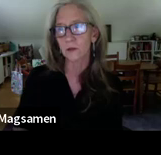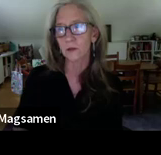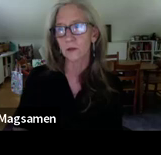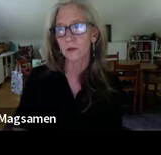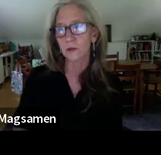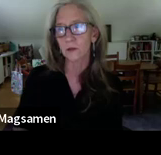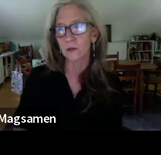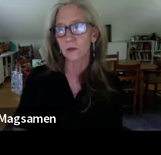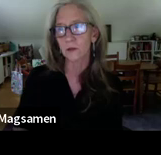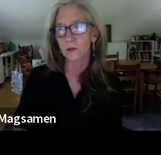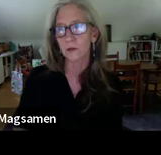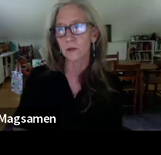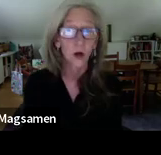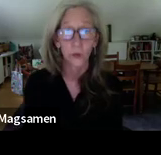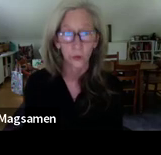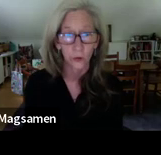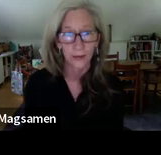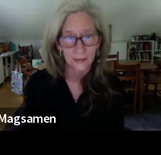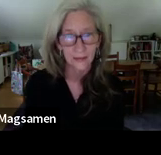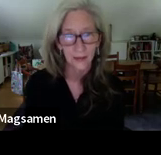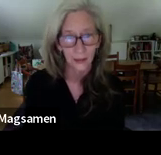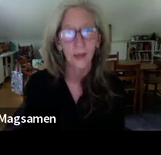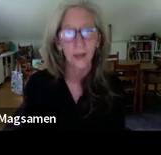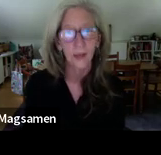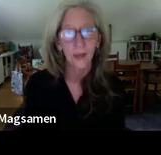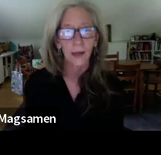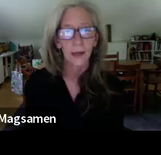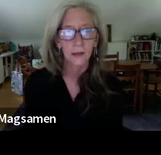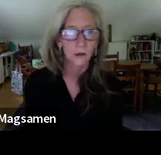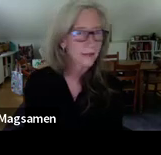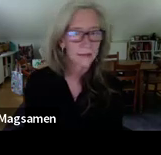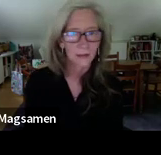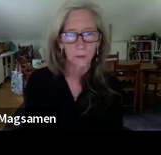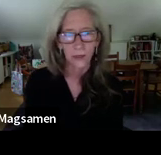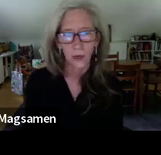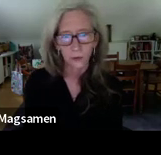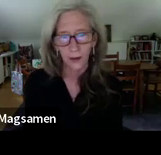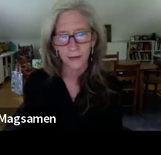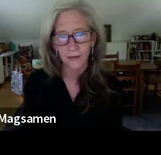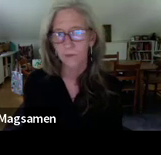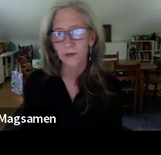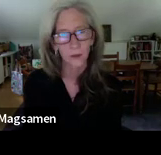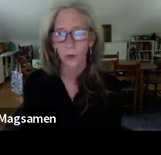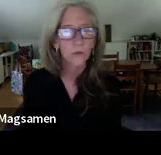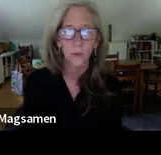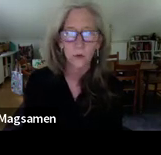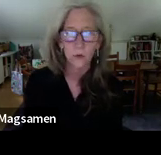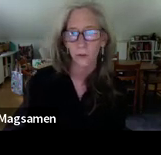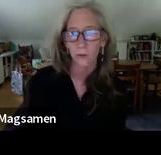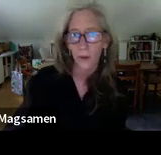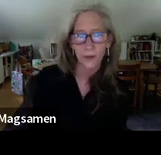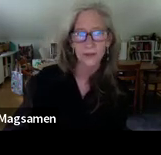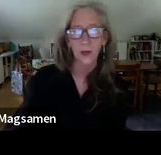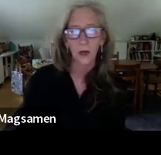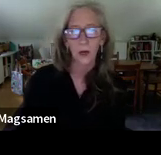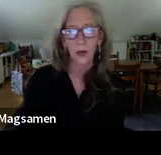really through this process called neuroplasticity. And neuroplasticity really underlies